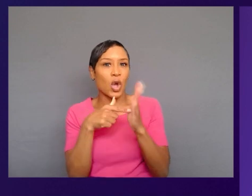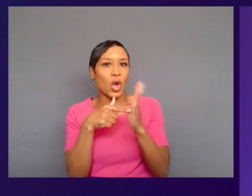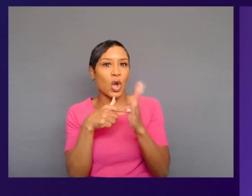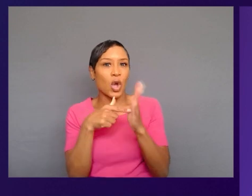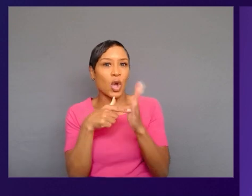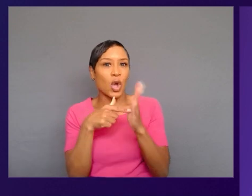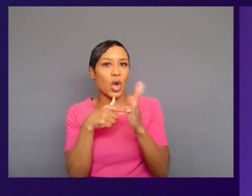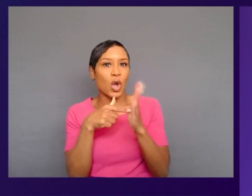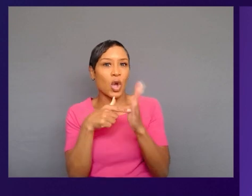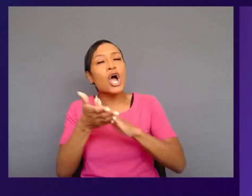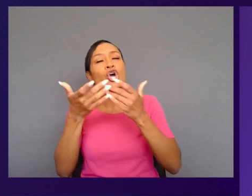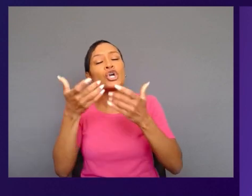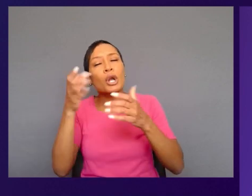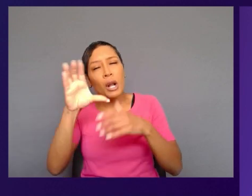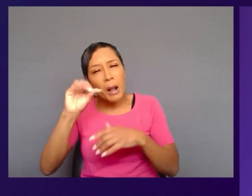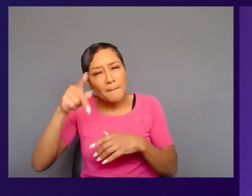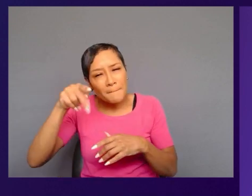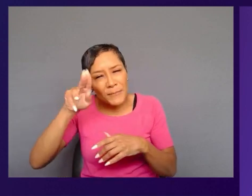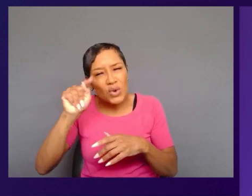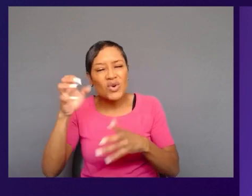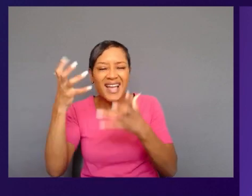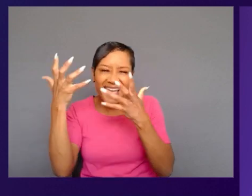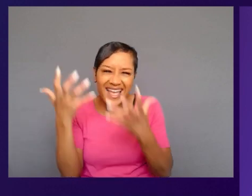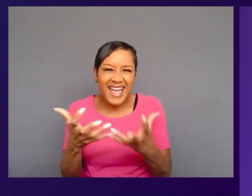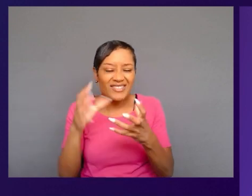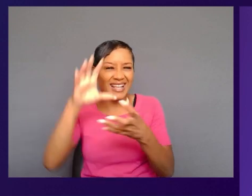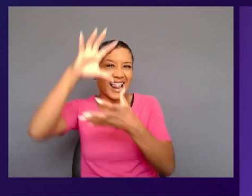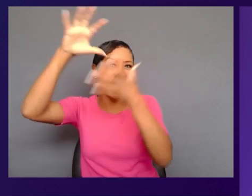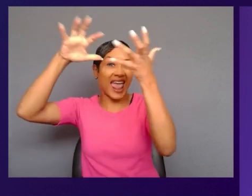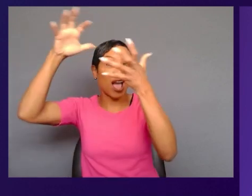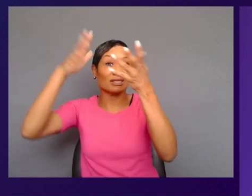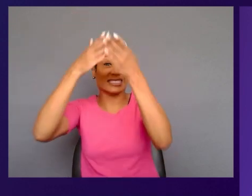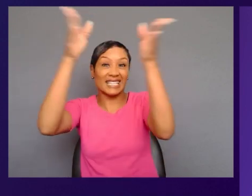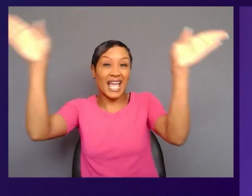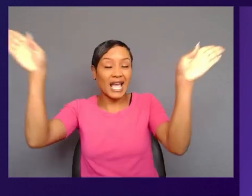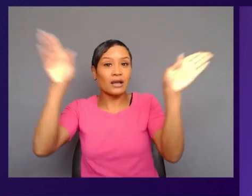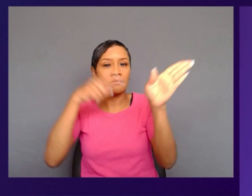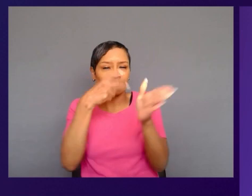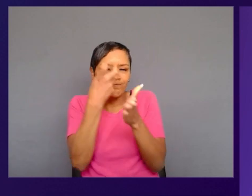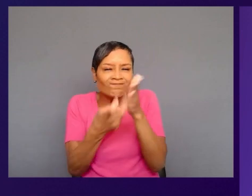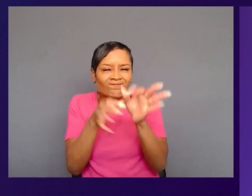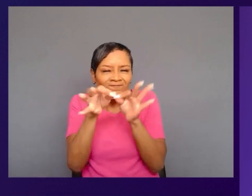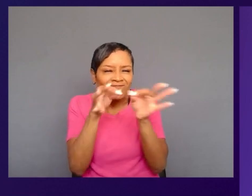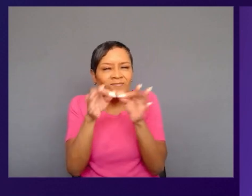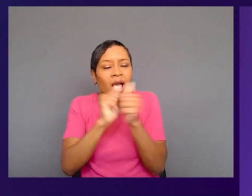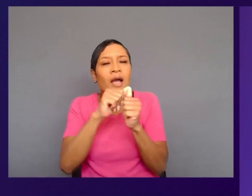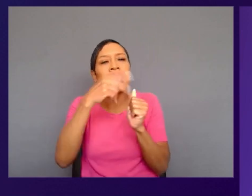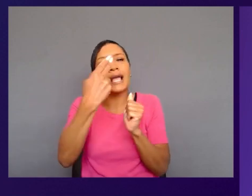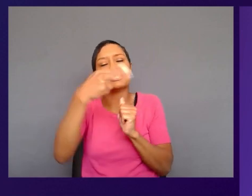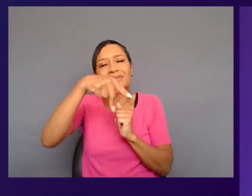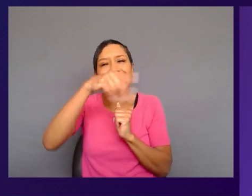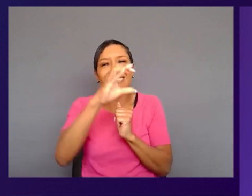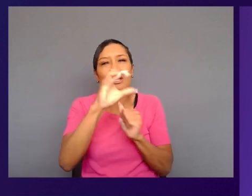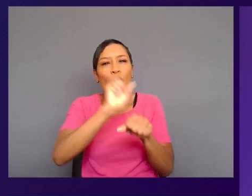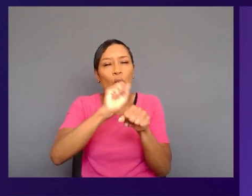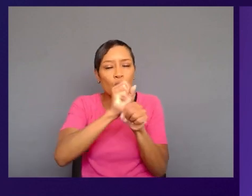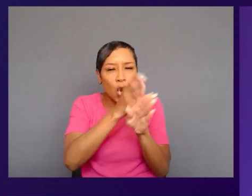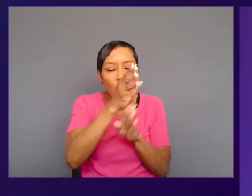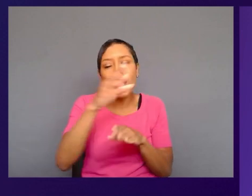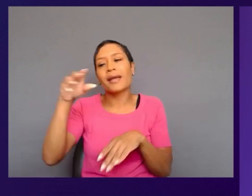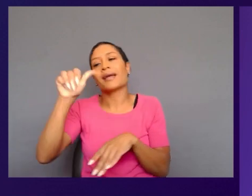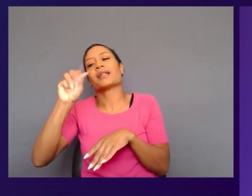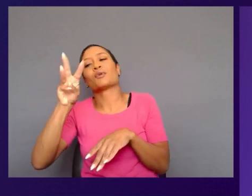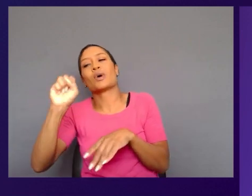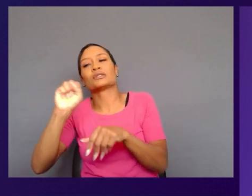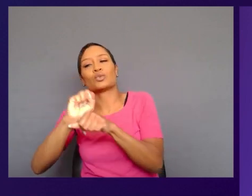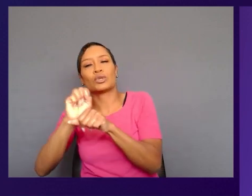Cloud Scale. In that session, we're going to be taking a deep dive in how you accelerate your HPC workloads with AWS Storage, including, among other